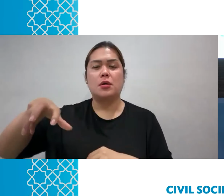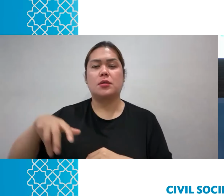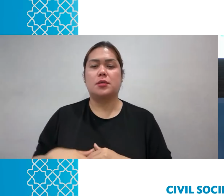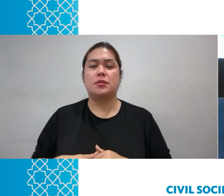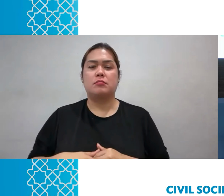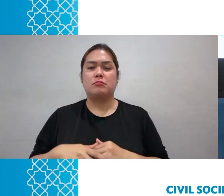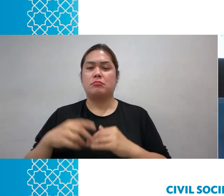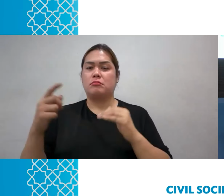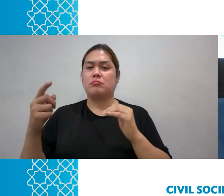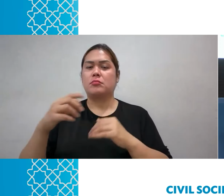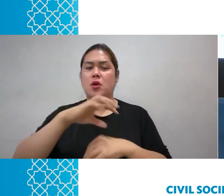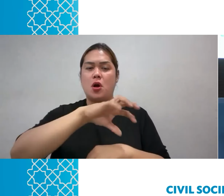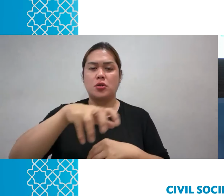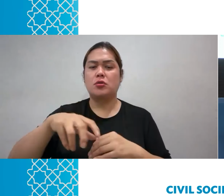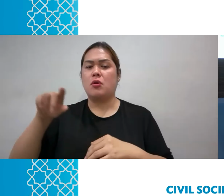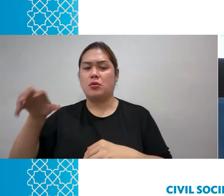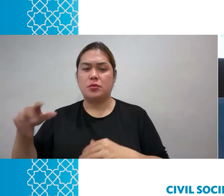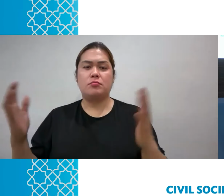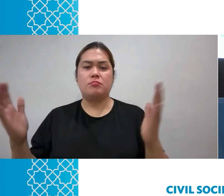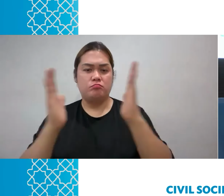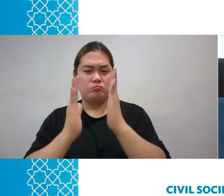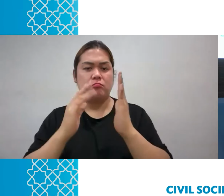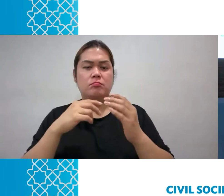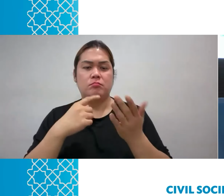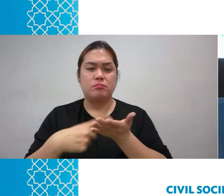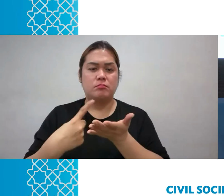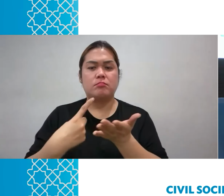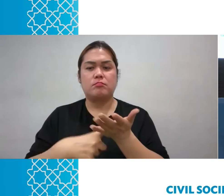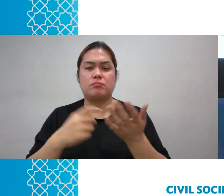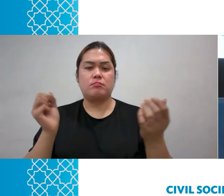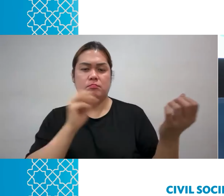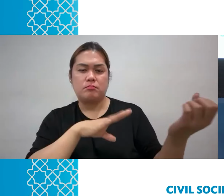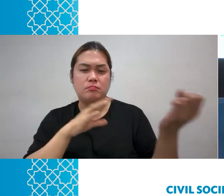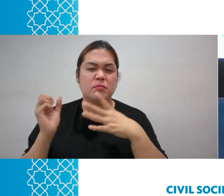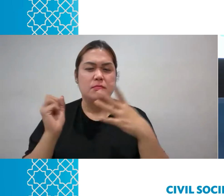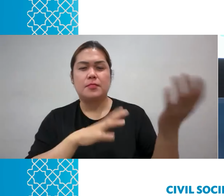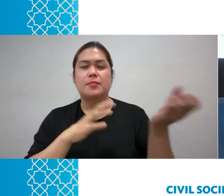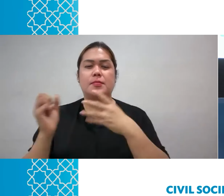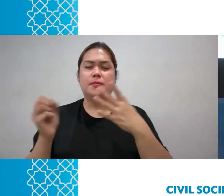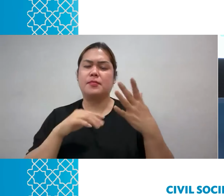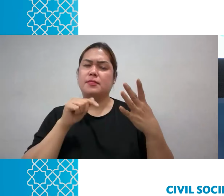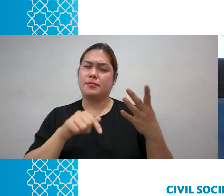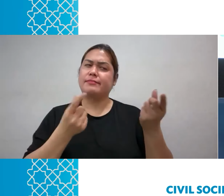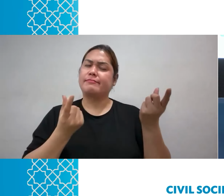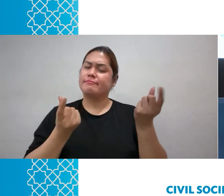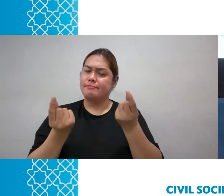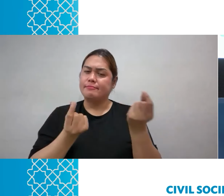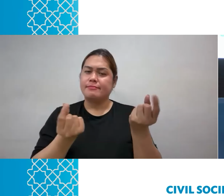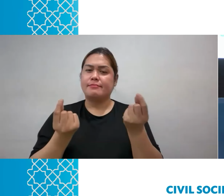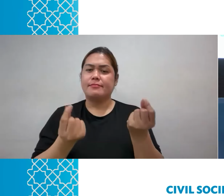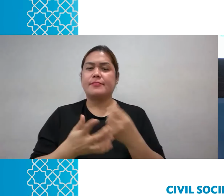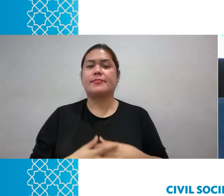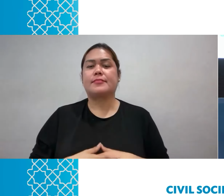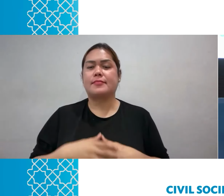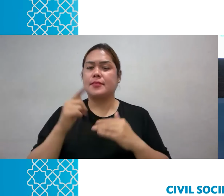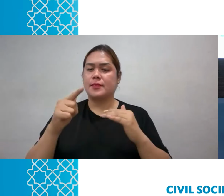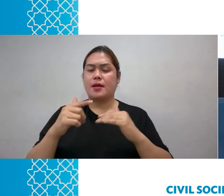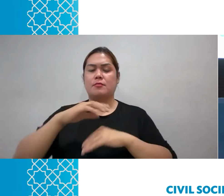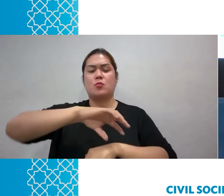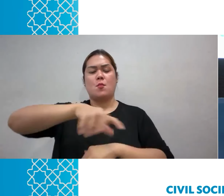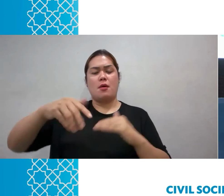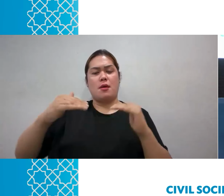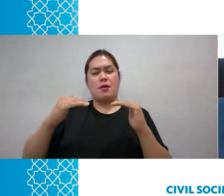MDBs are well equipped with, now the implementation at country level, and the